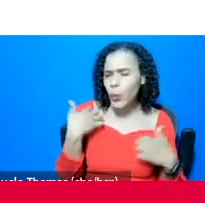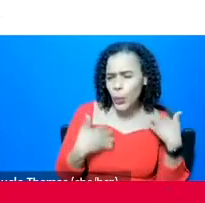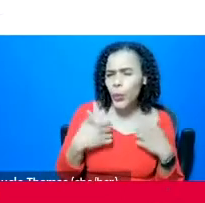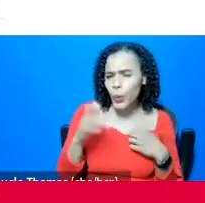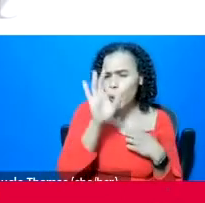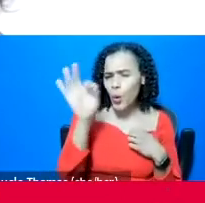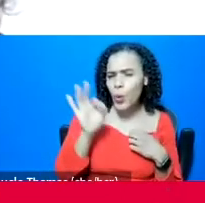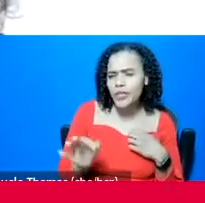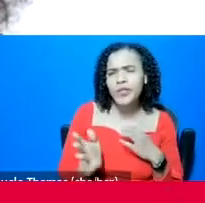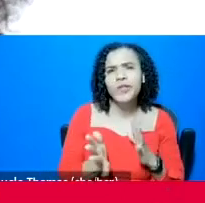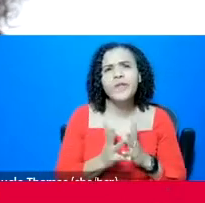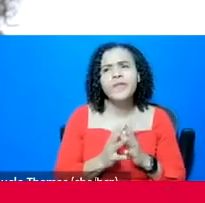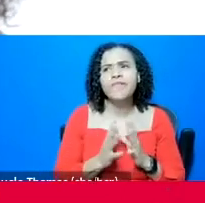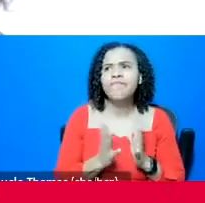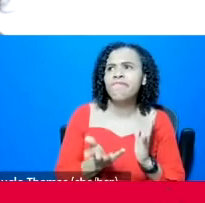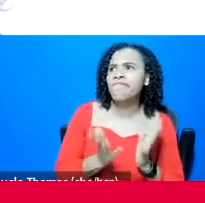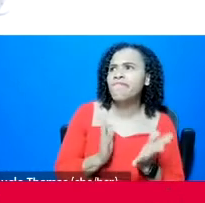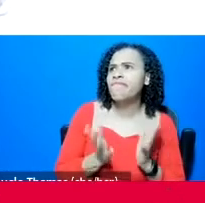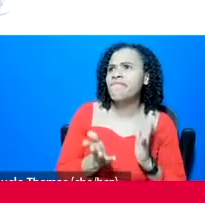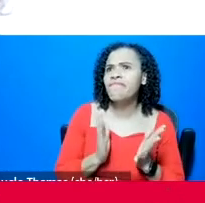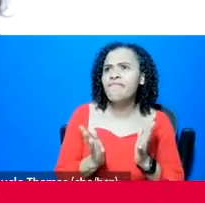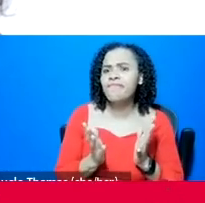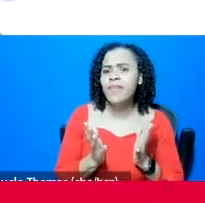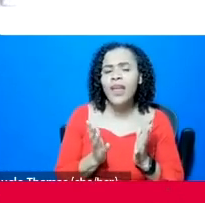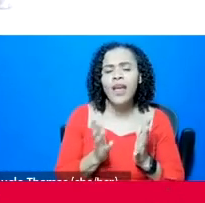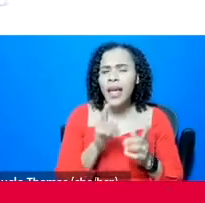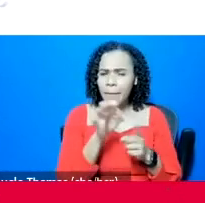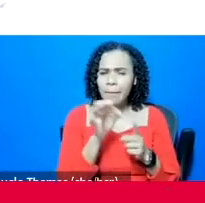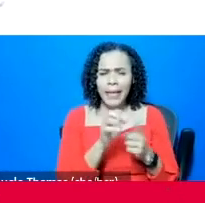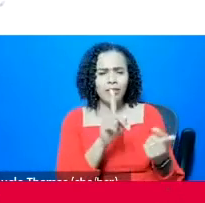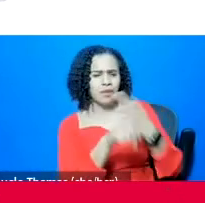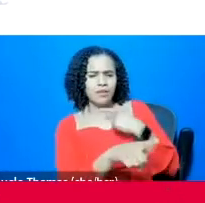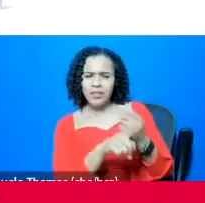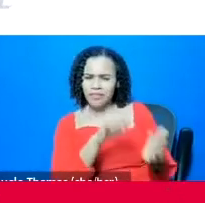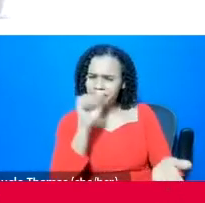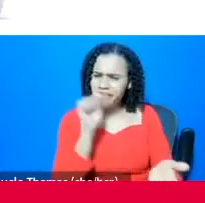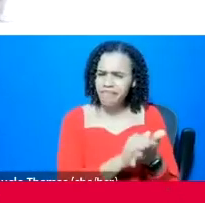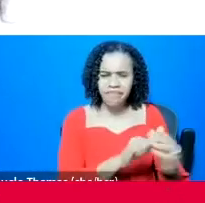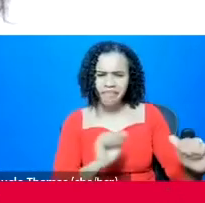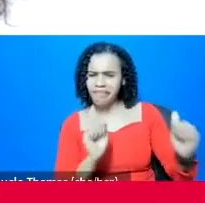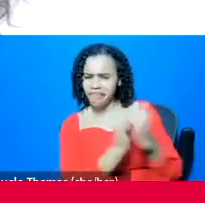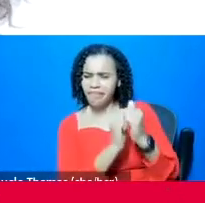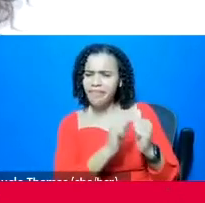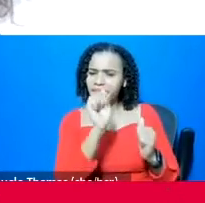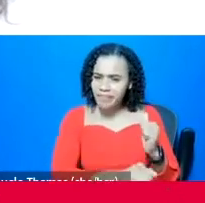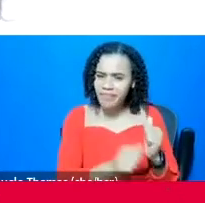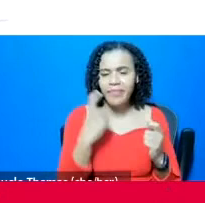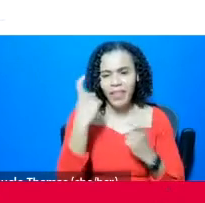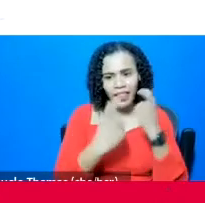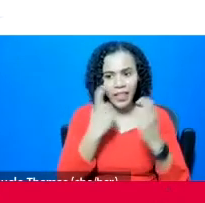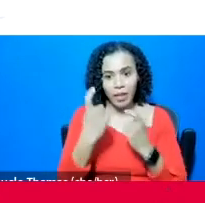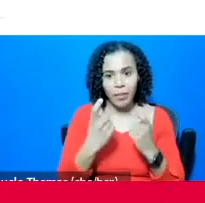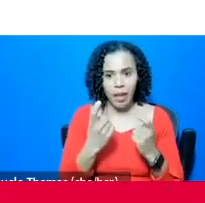think the same way in like, I think you're entirely right, Piers. And I would even argue that the profit driven